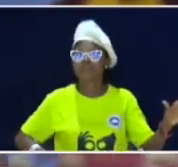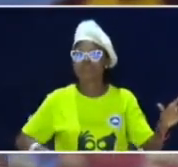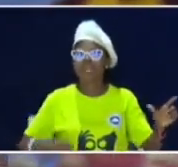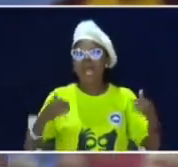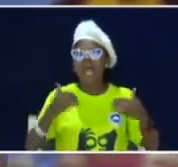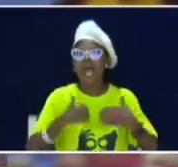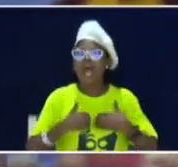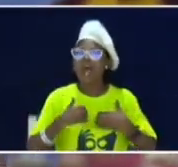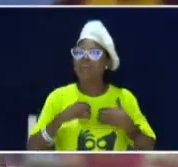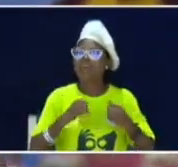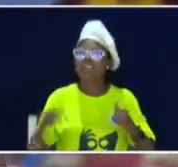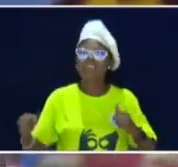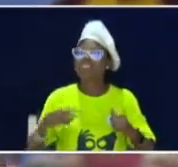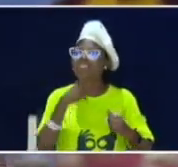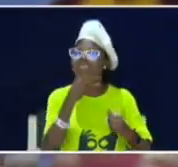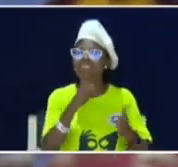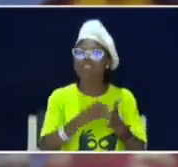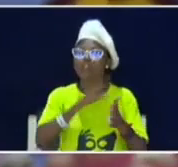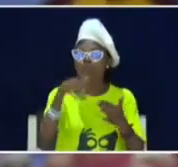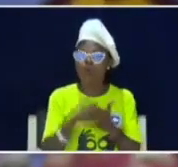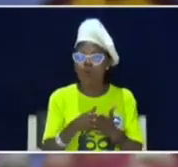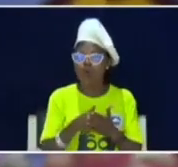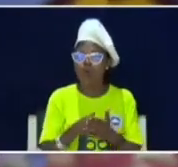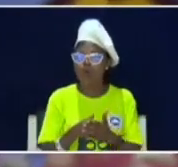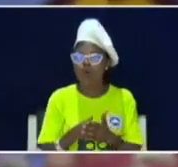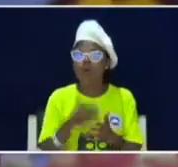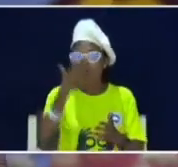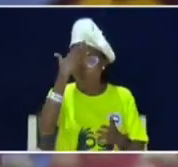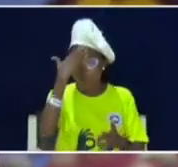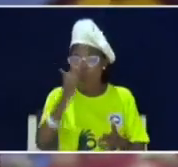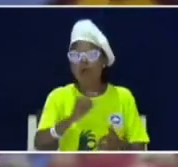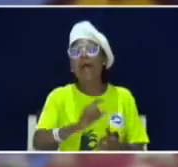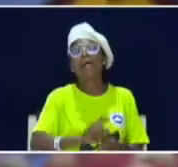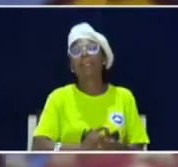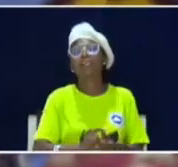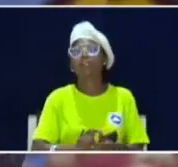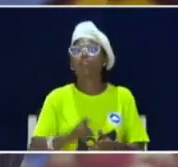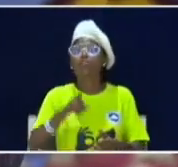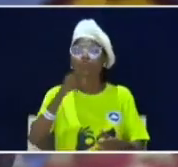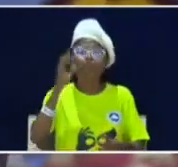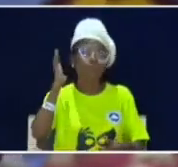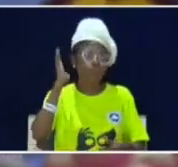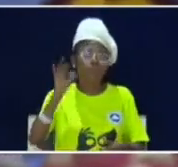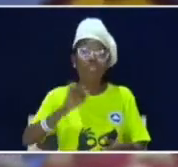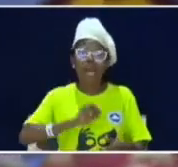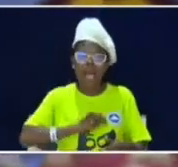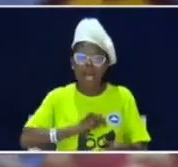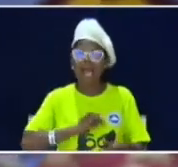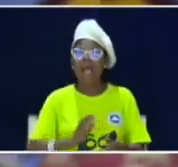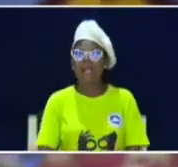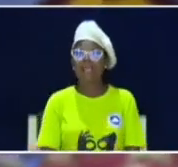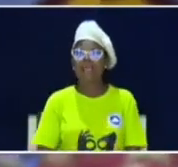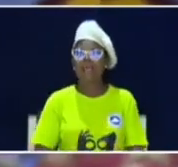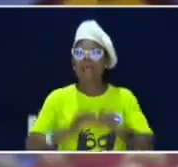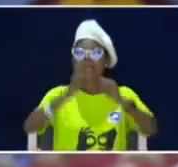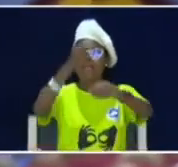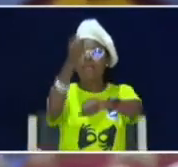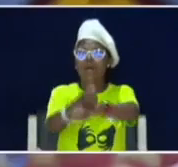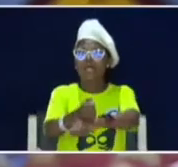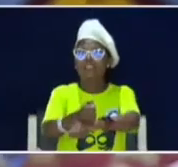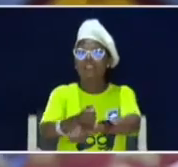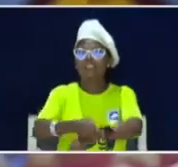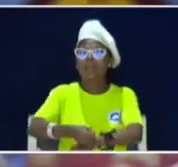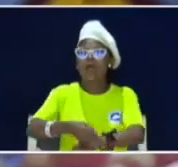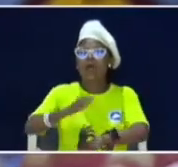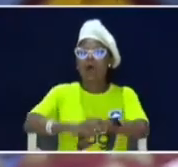said it all. Why should I mount up on the eagle's wings? I think I've